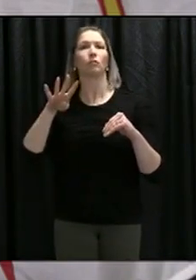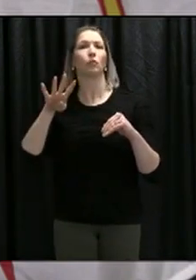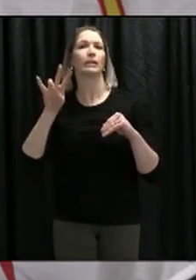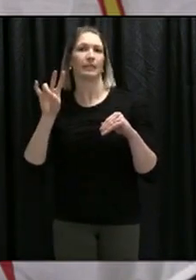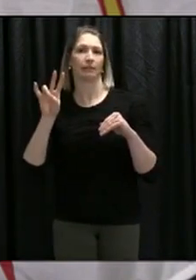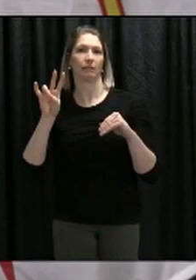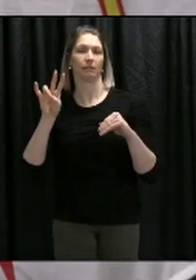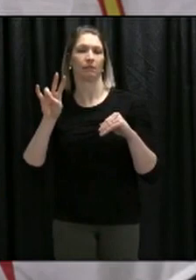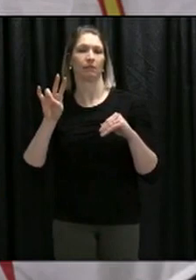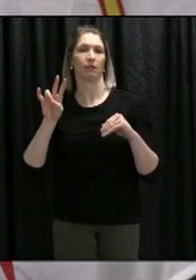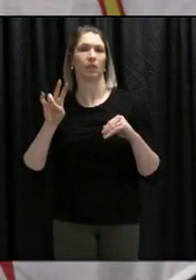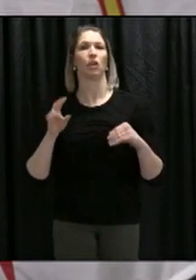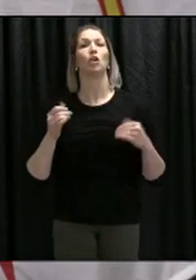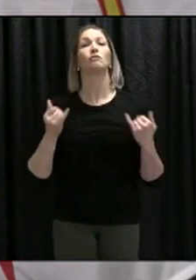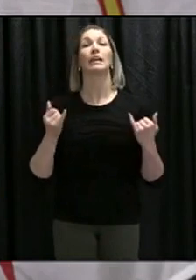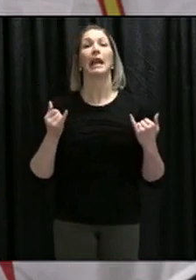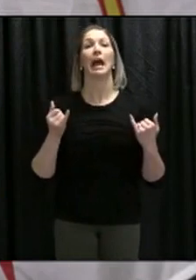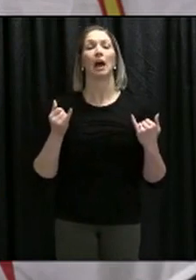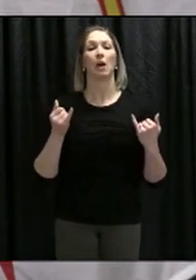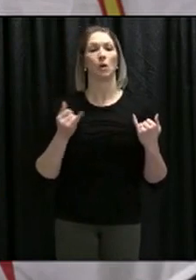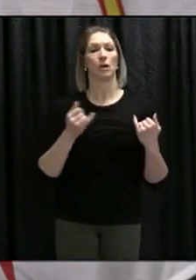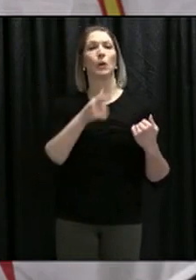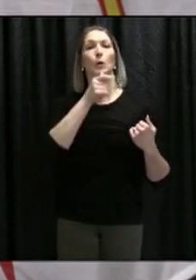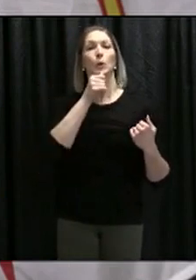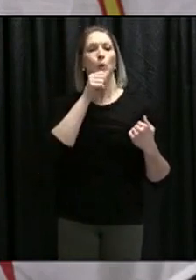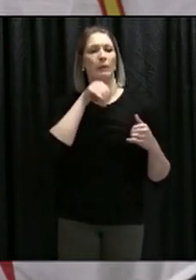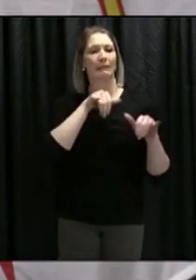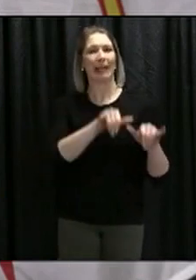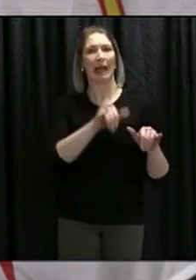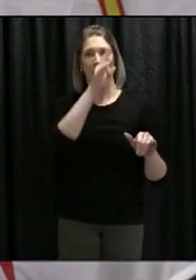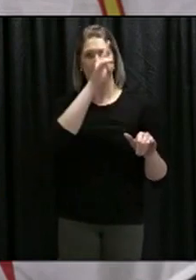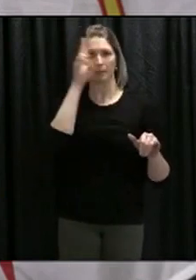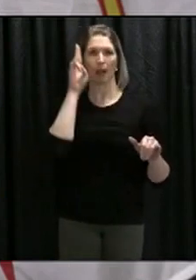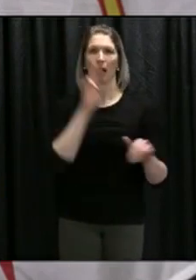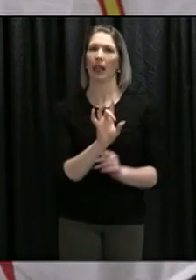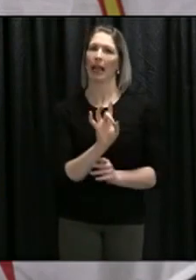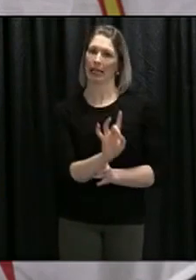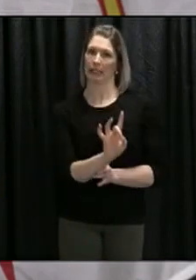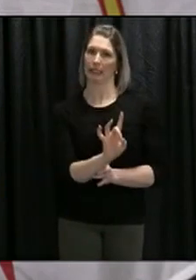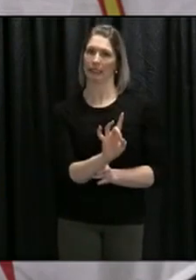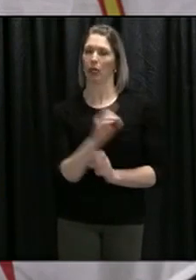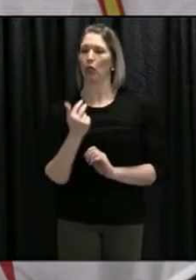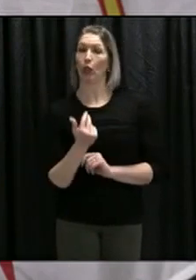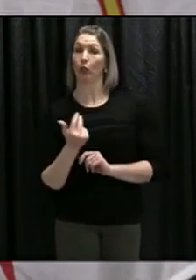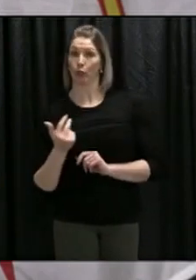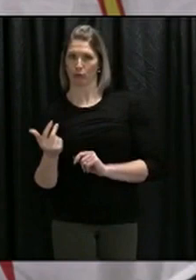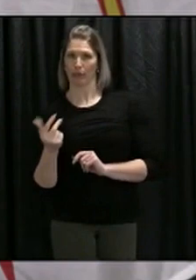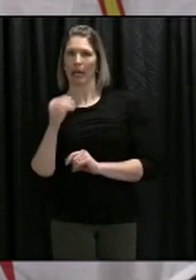8 people are in the hospital due to the virus, and of these patients, 3 are in intensive care.